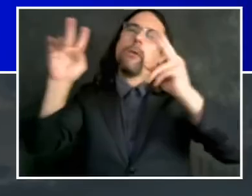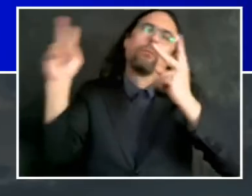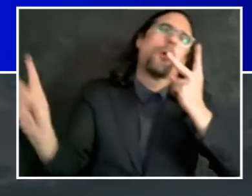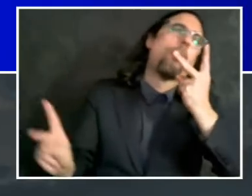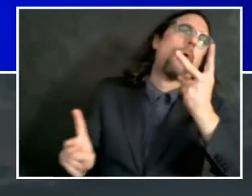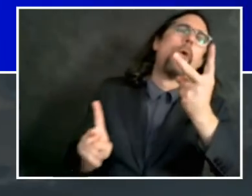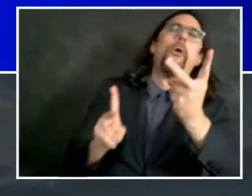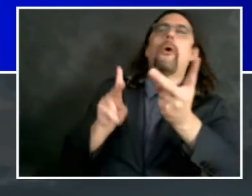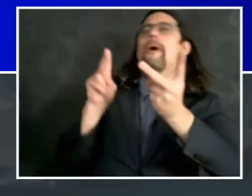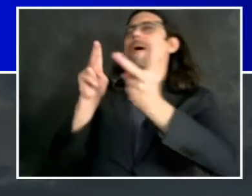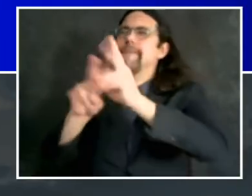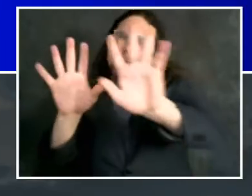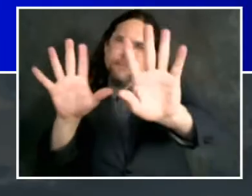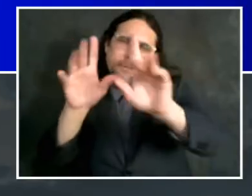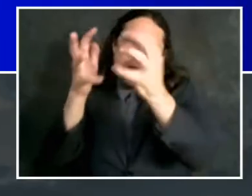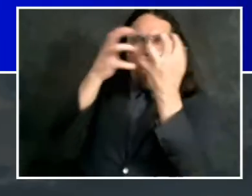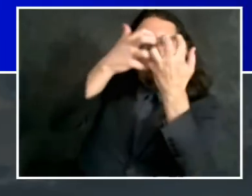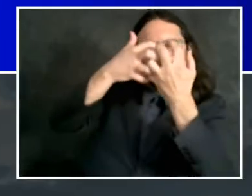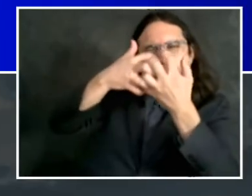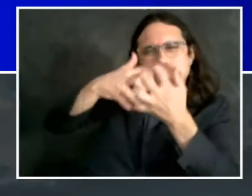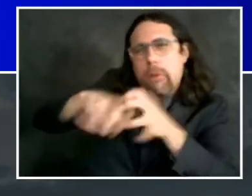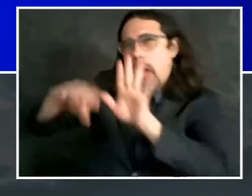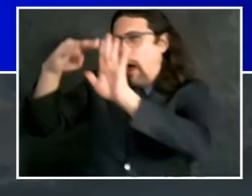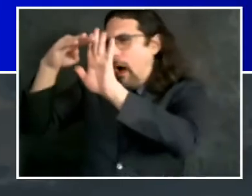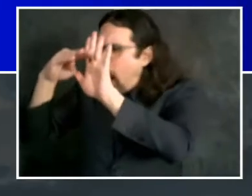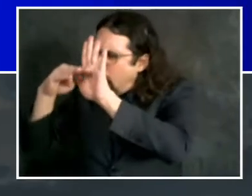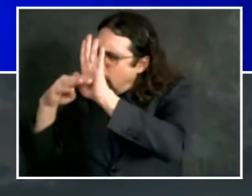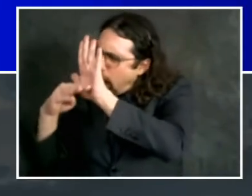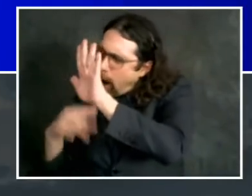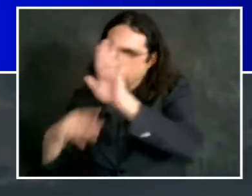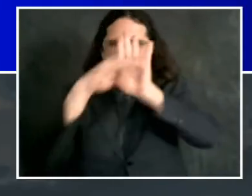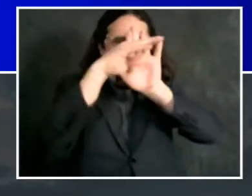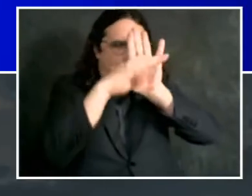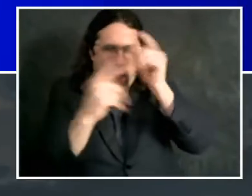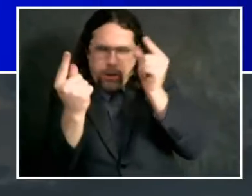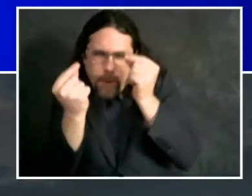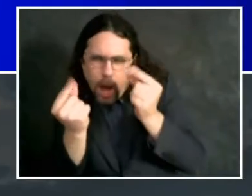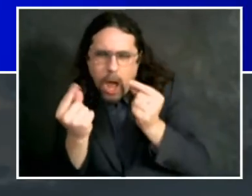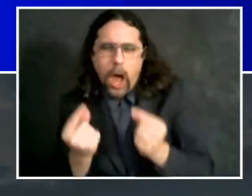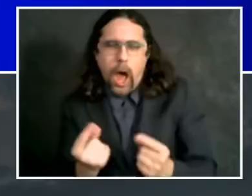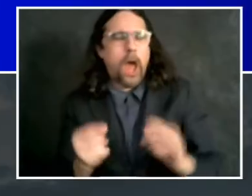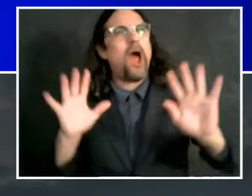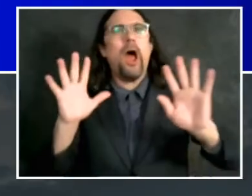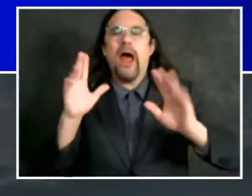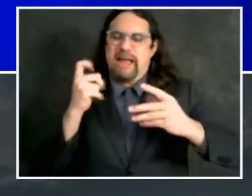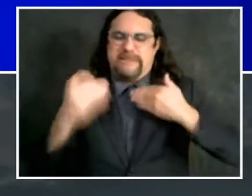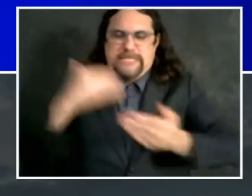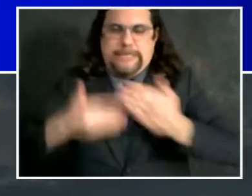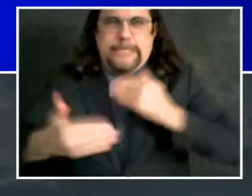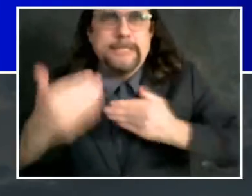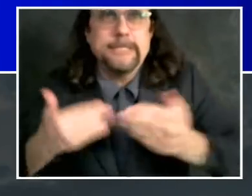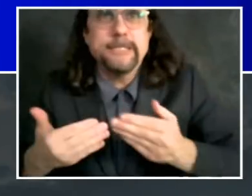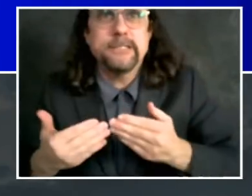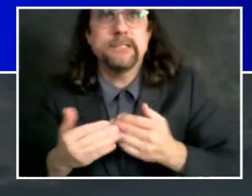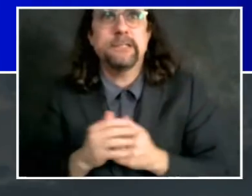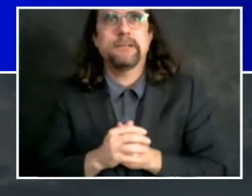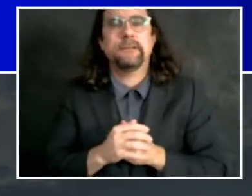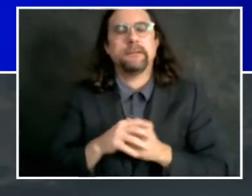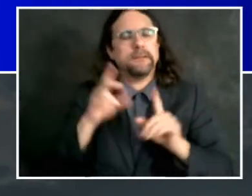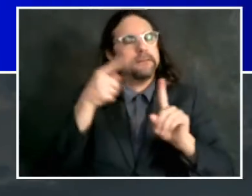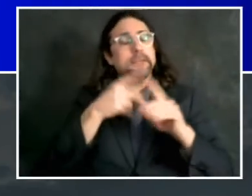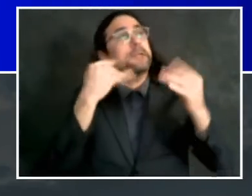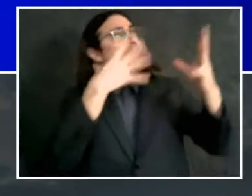And now we can get the hospitals, the nursing homes, what they need on a much steadier basis. And that is very good